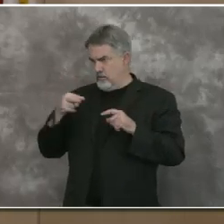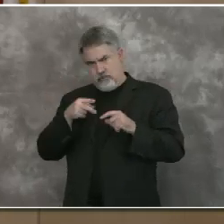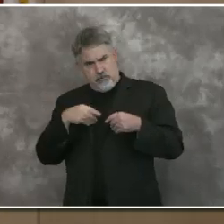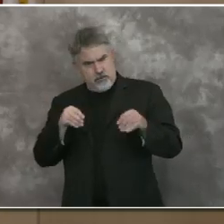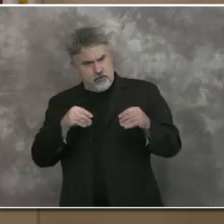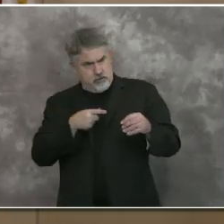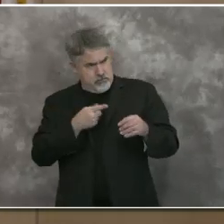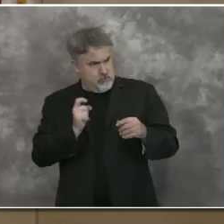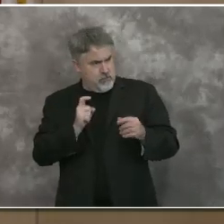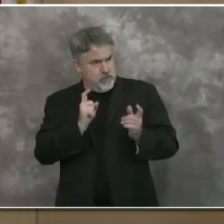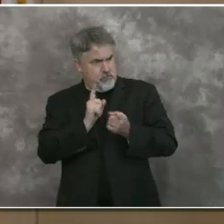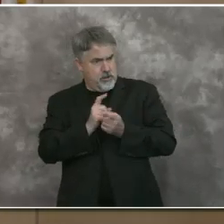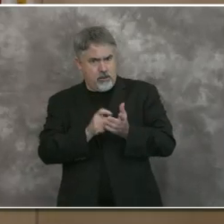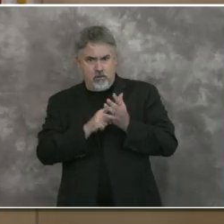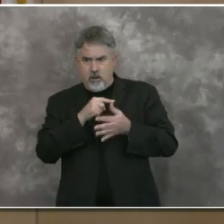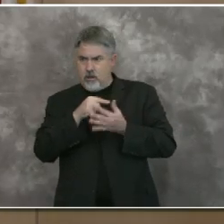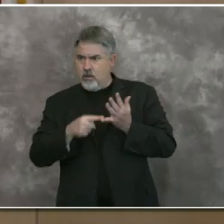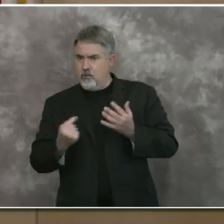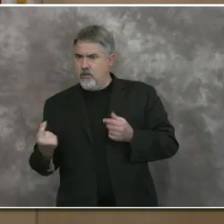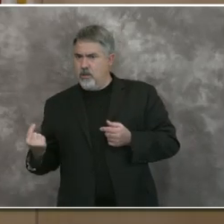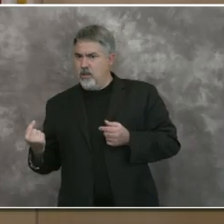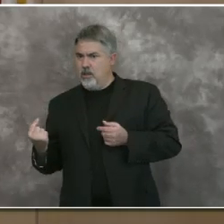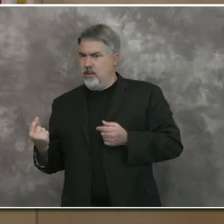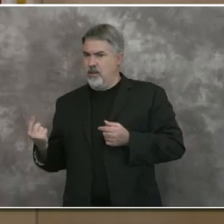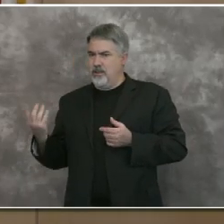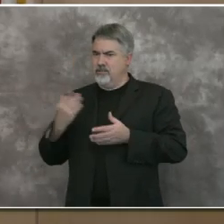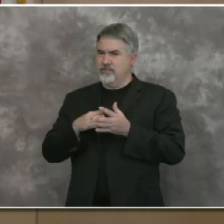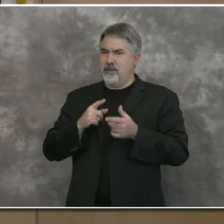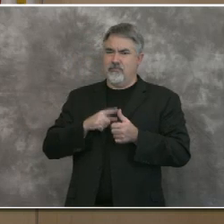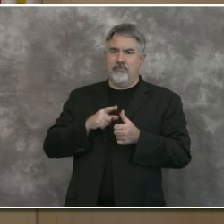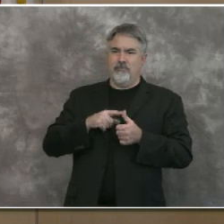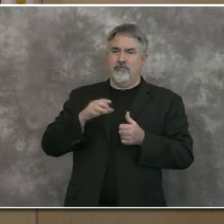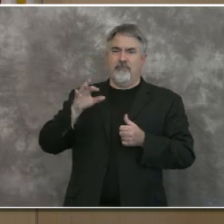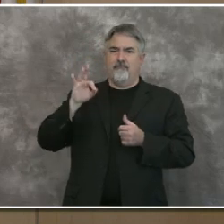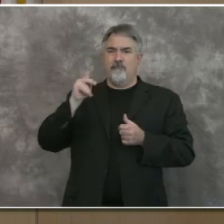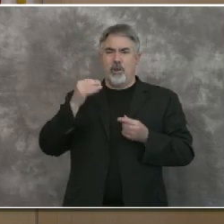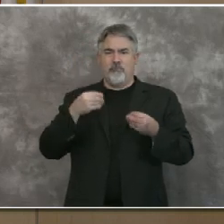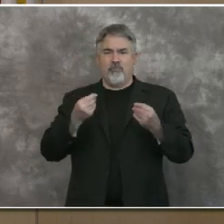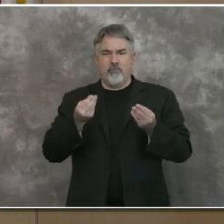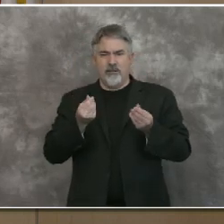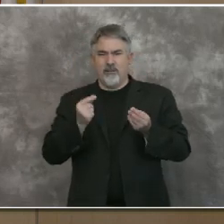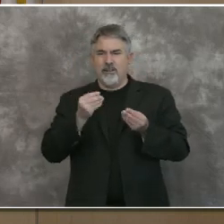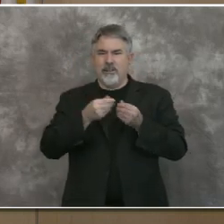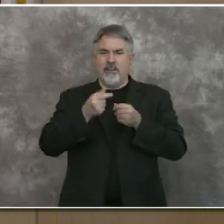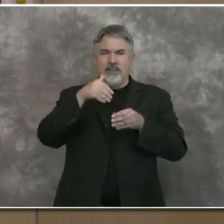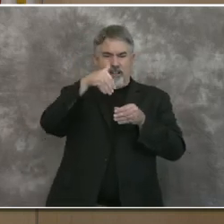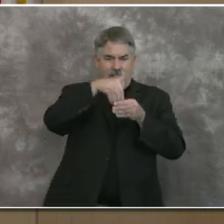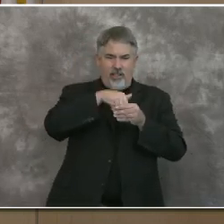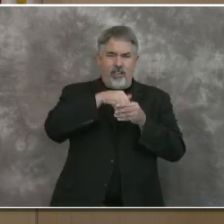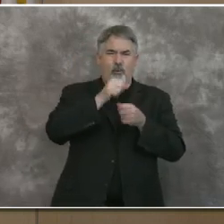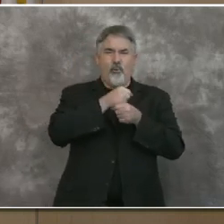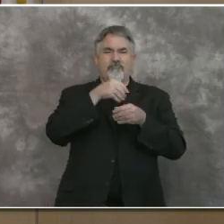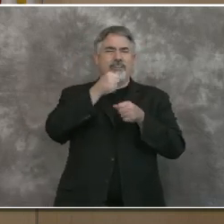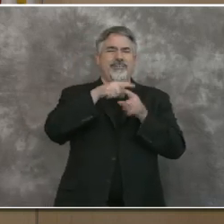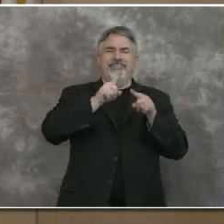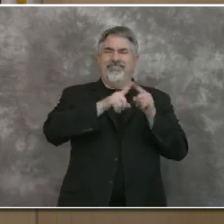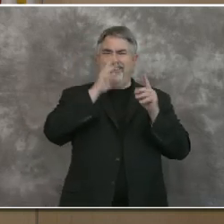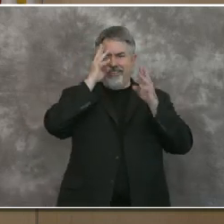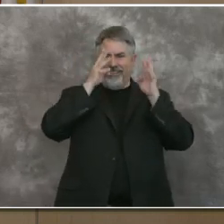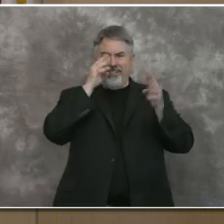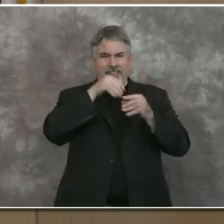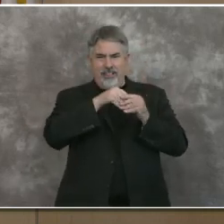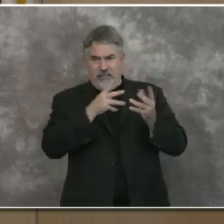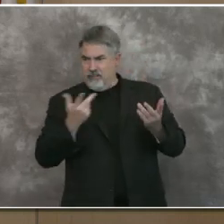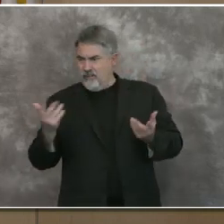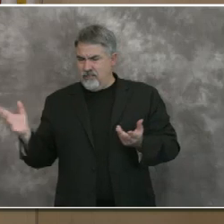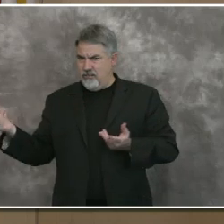products? Should they seek certain types of fabric? Are the so-called filters inside the face masks effective? Or, as you've said in the